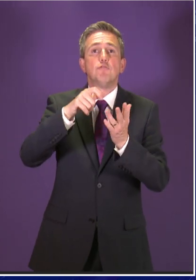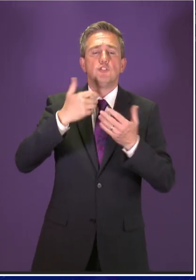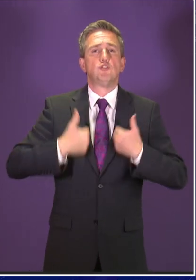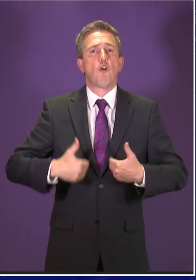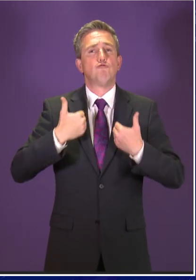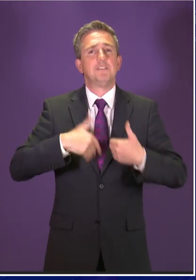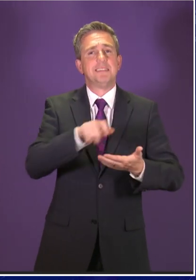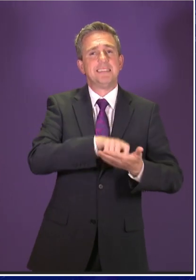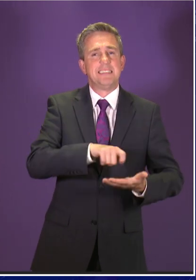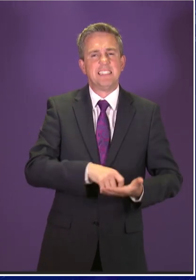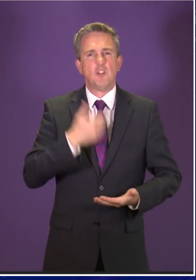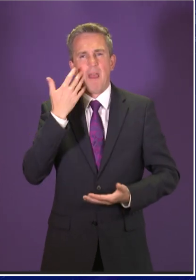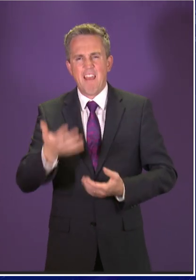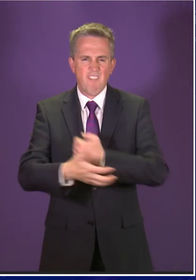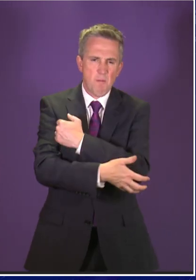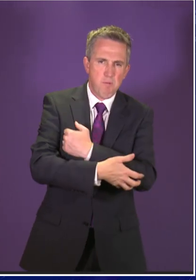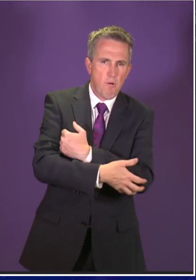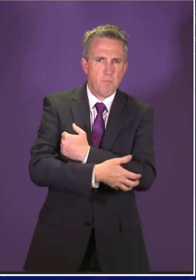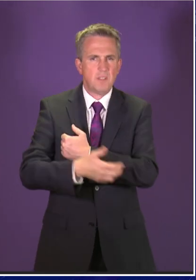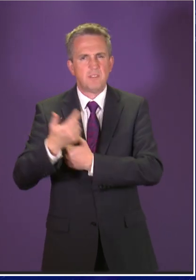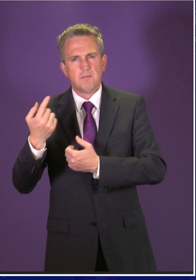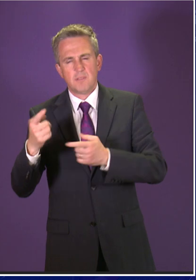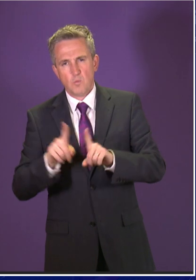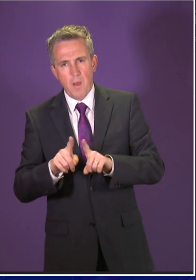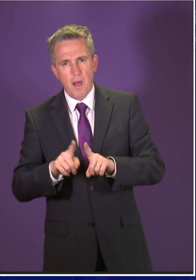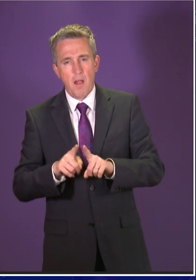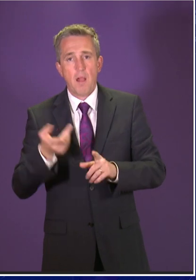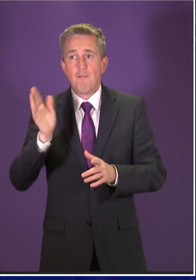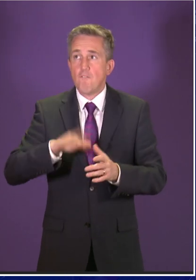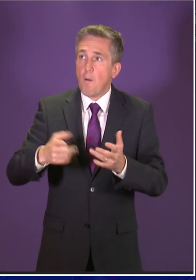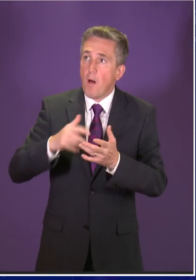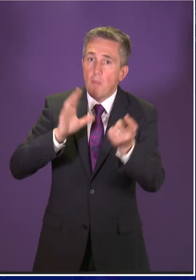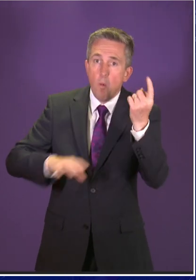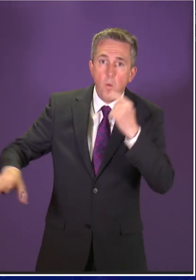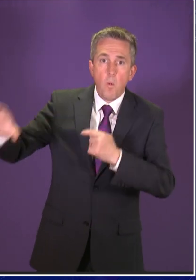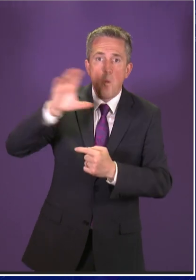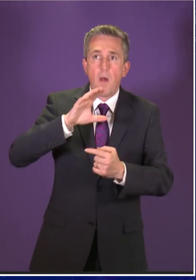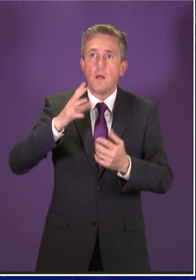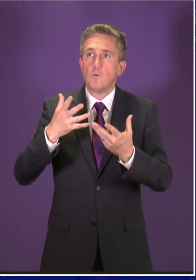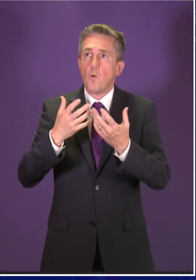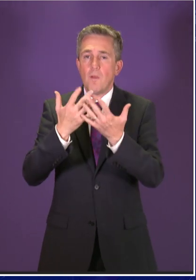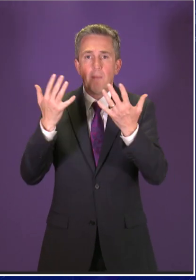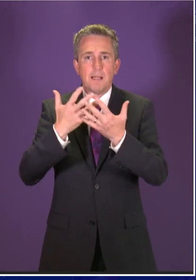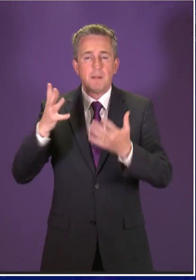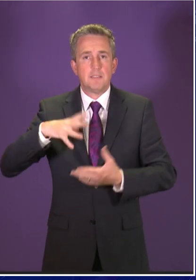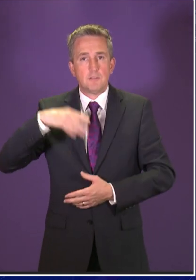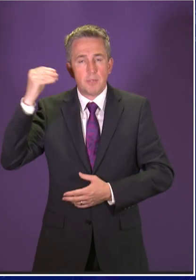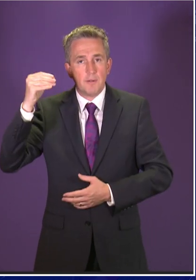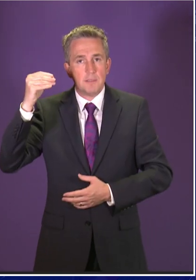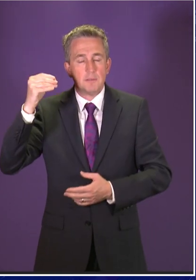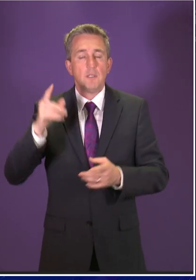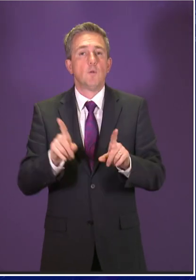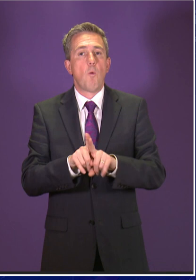from the kings and aristocracy to every Tom, Dick and Harry, as well as from supernatural worlds filled with fantastical spirits to